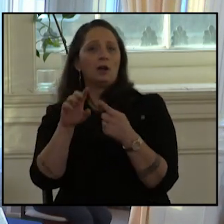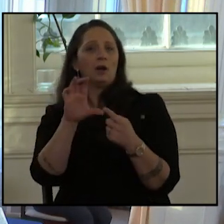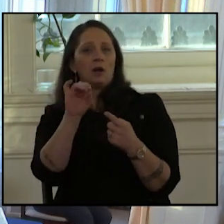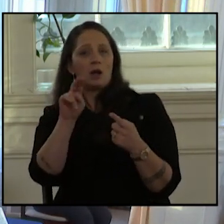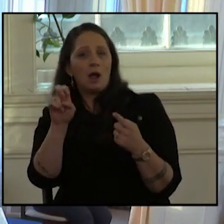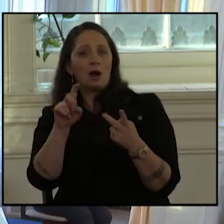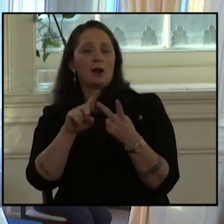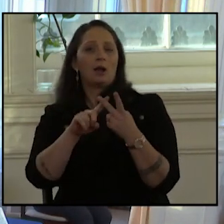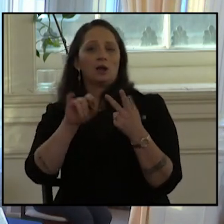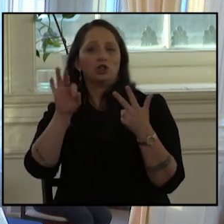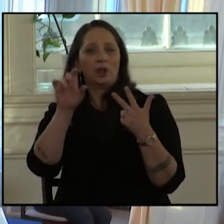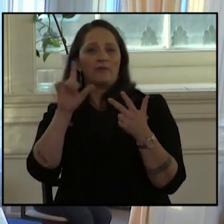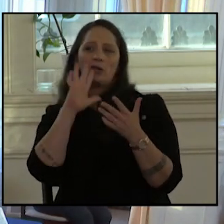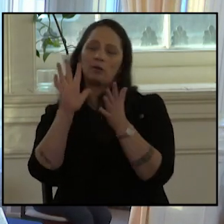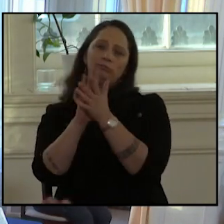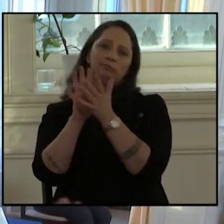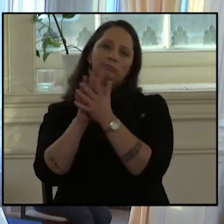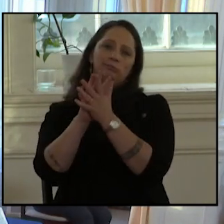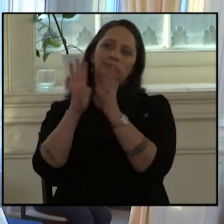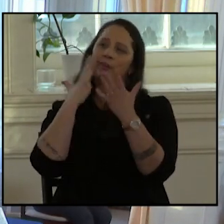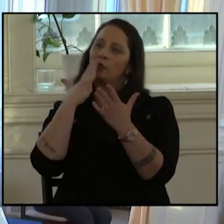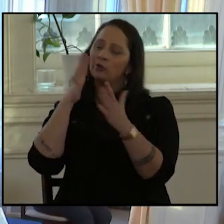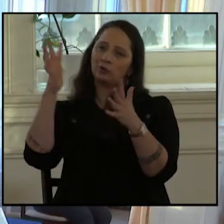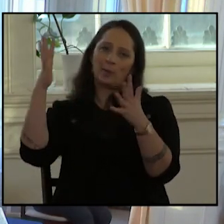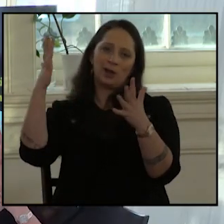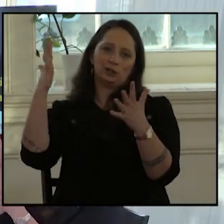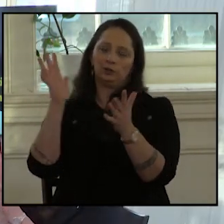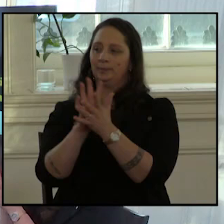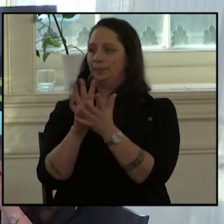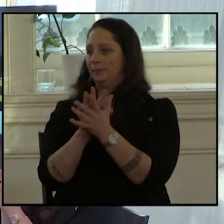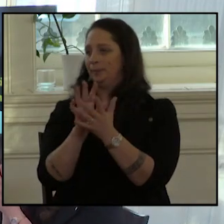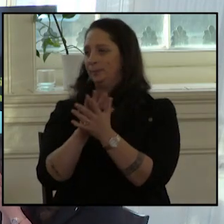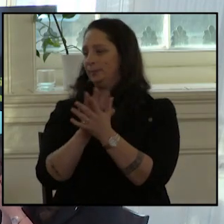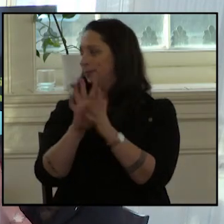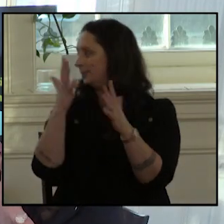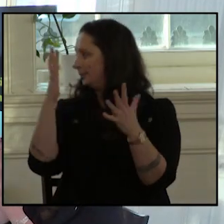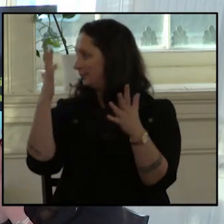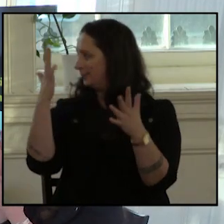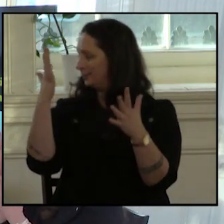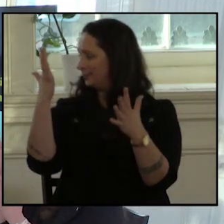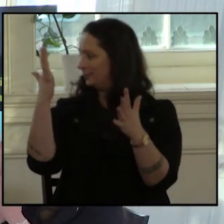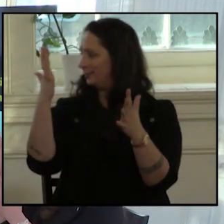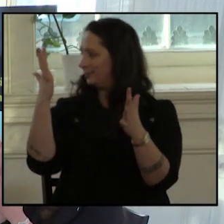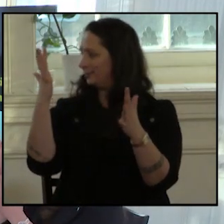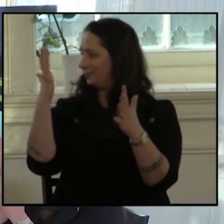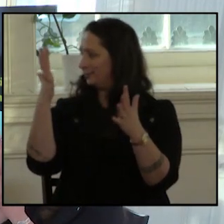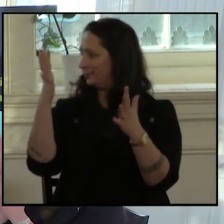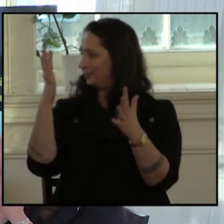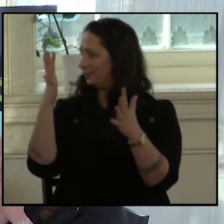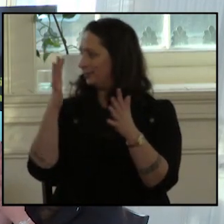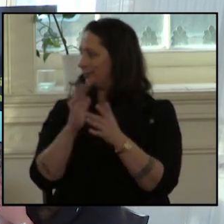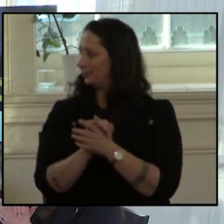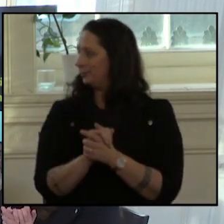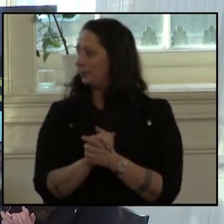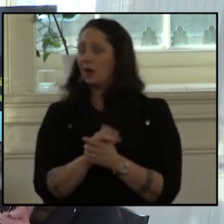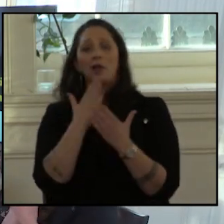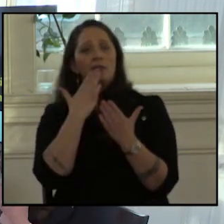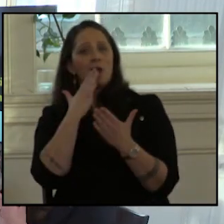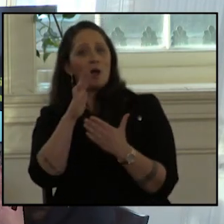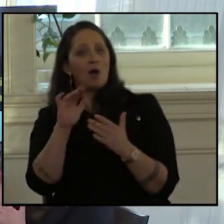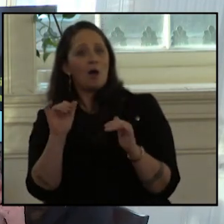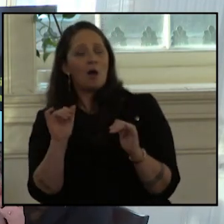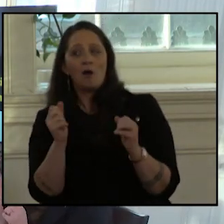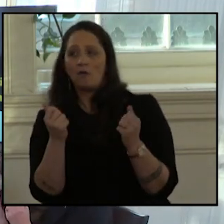Connie Royster, and Mr. Jeffrey Fletcher a round of applause. Thank you so very much. And thank you all